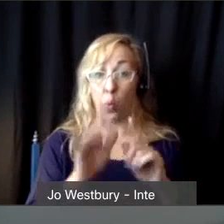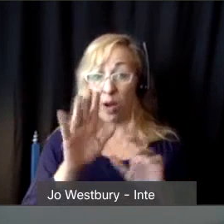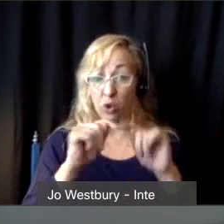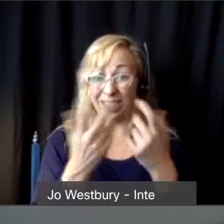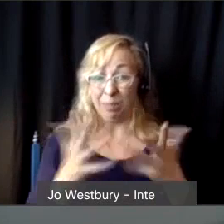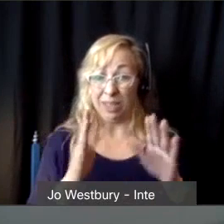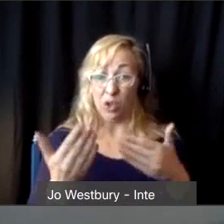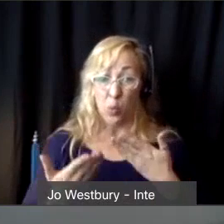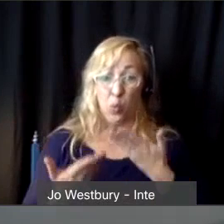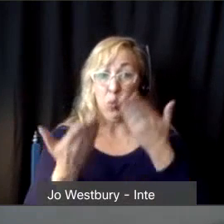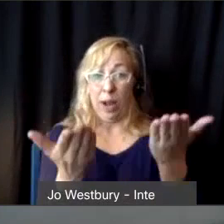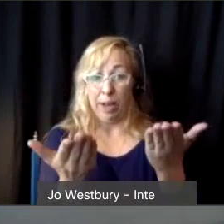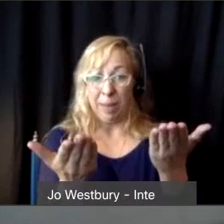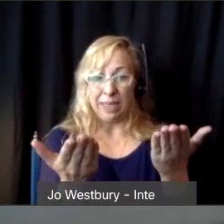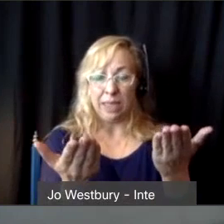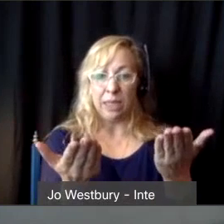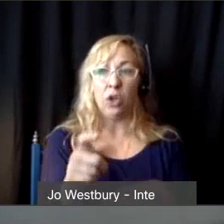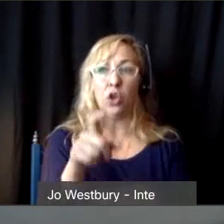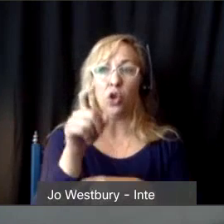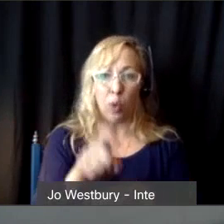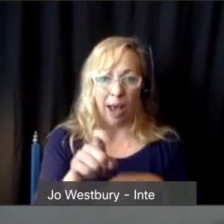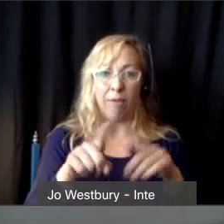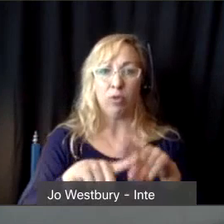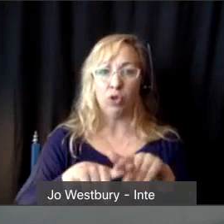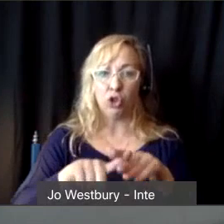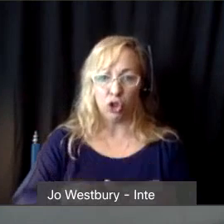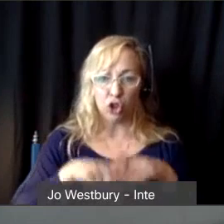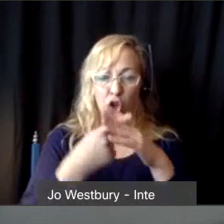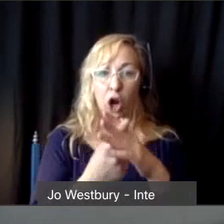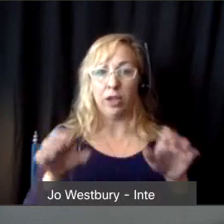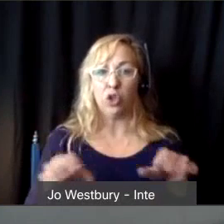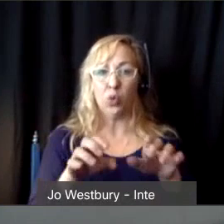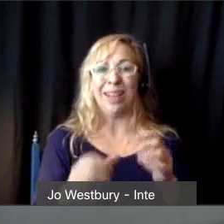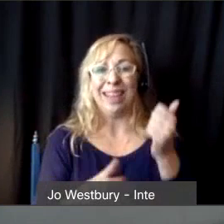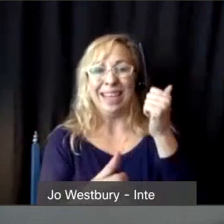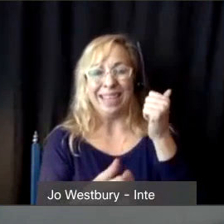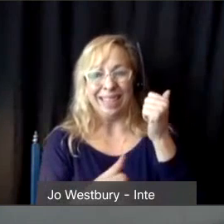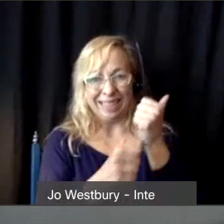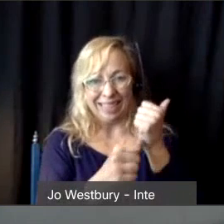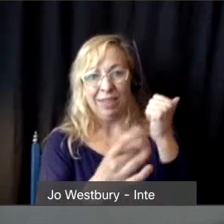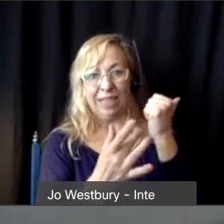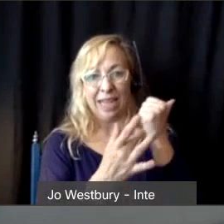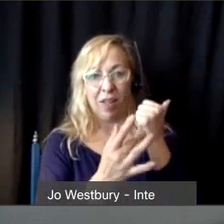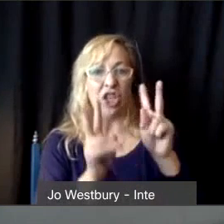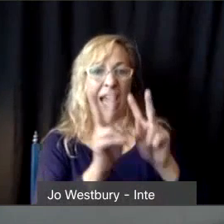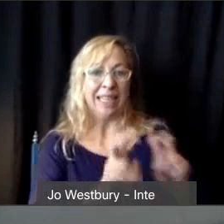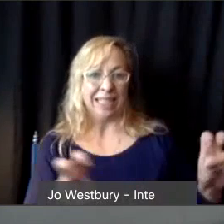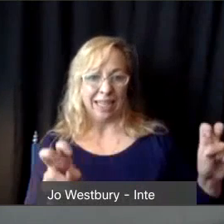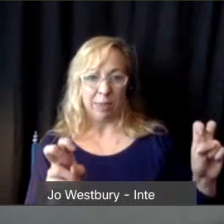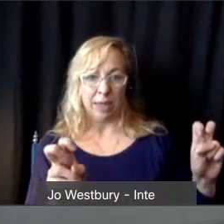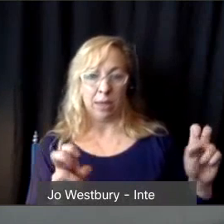that you receive the service, you have to start with an assistive technology assessment. And during that assessment, there's a